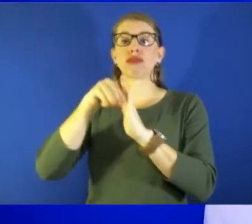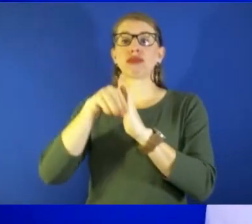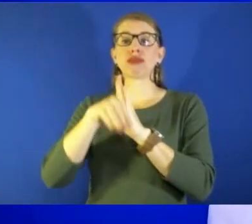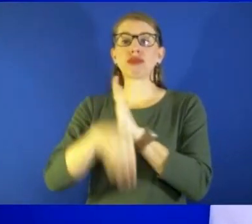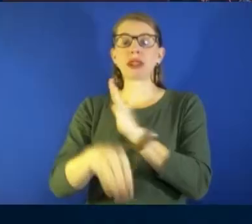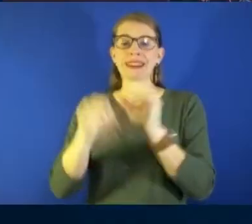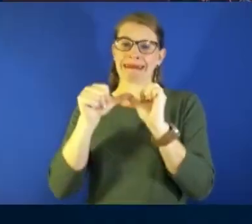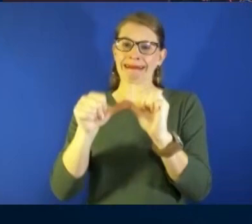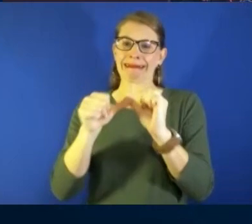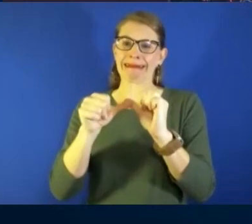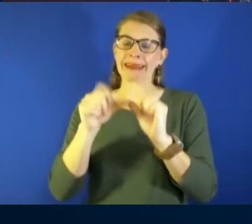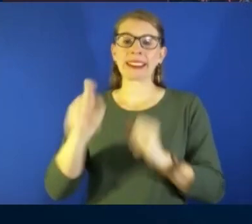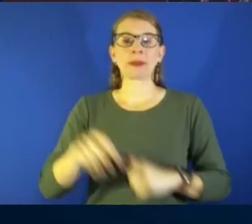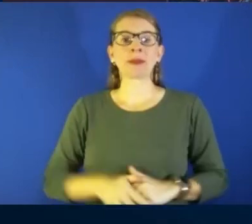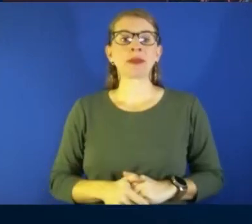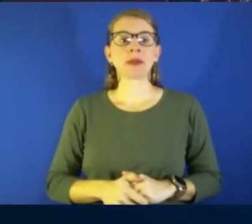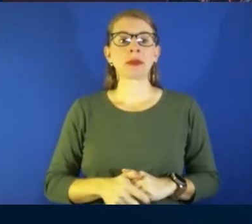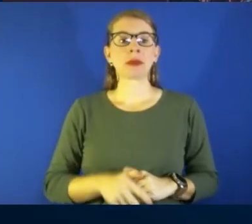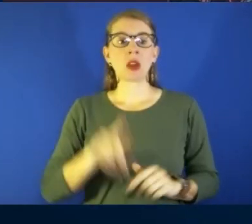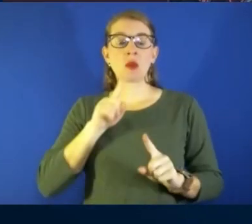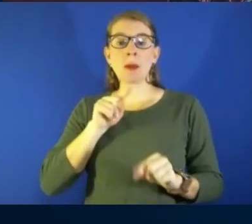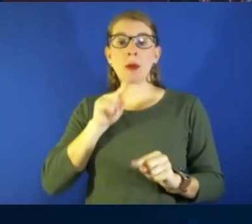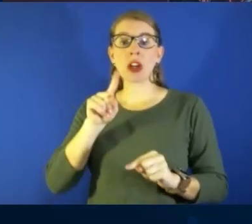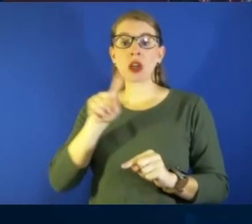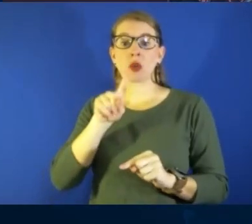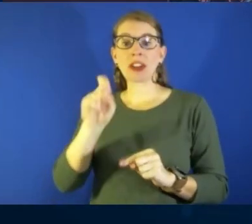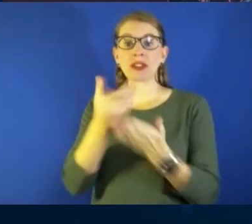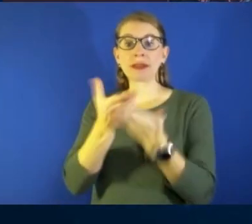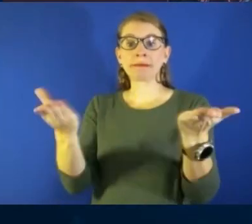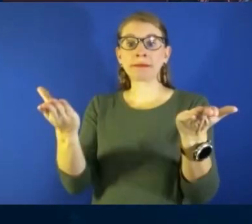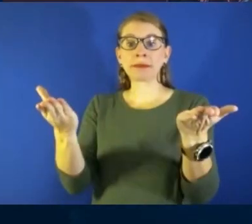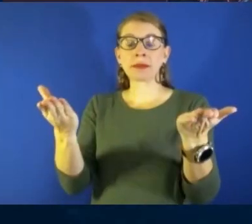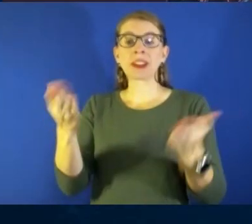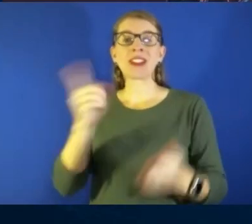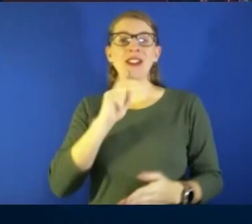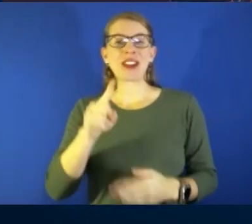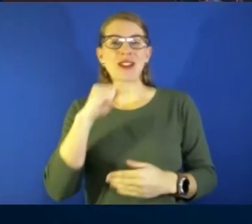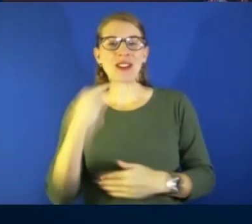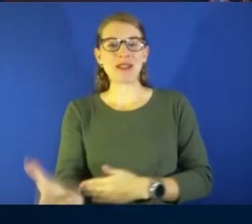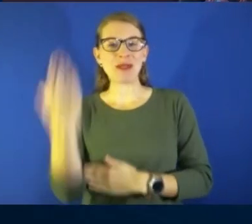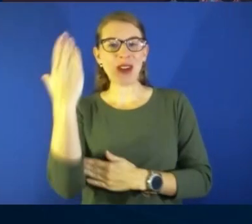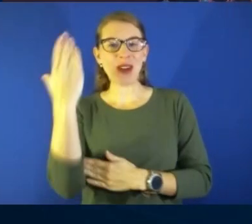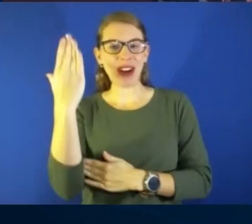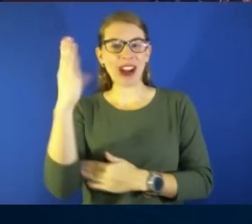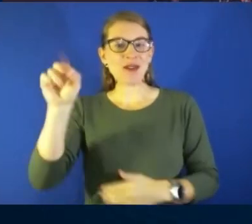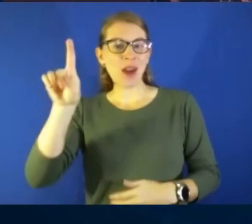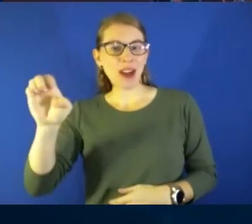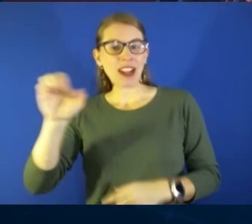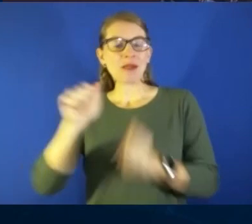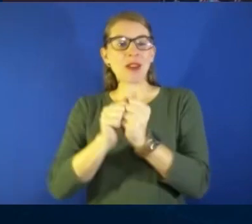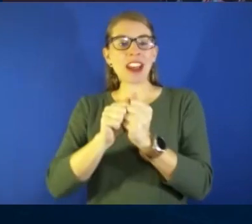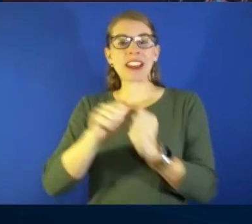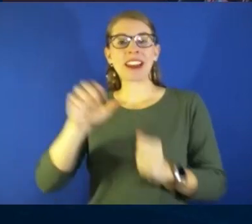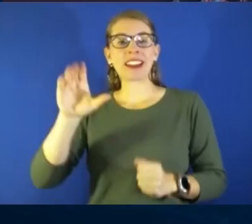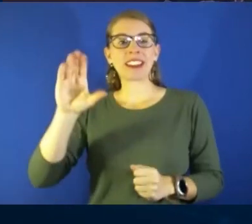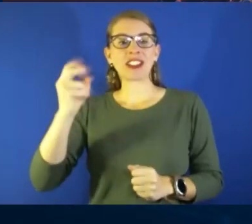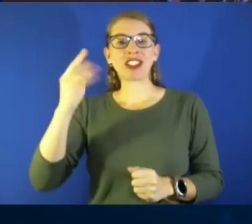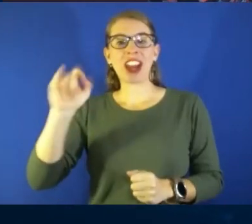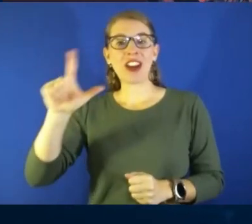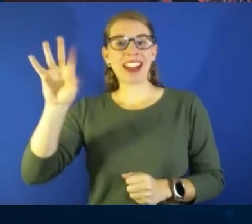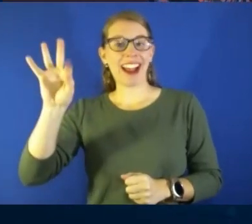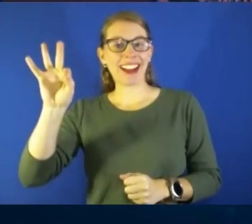going. Any reporter questions on the line today? Sure. Good morning. Cody Holyoke with Channel 9. Hey, Cody.